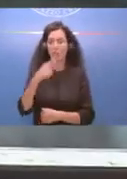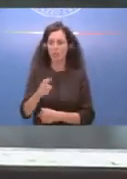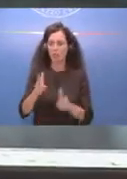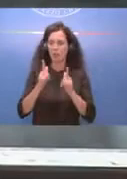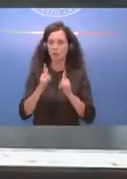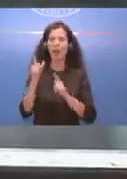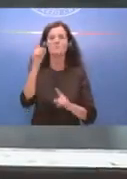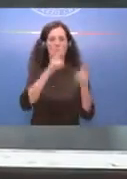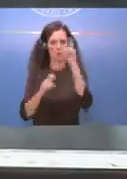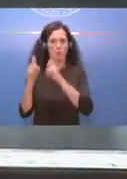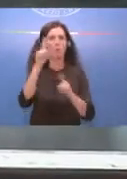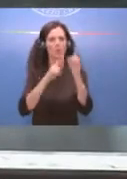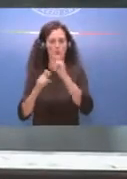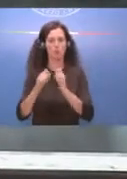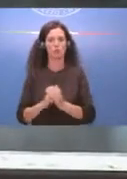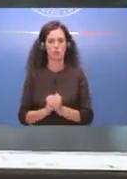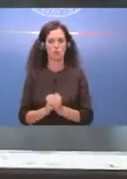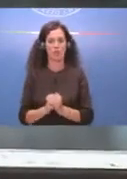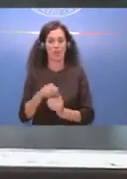di